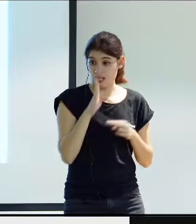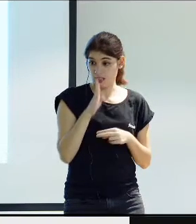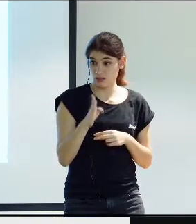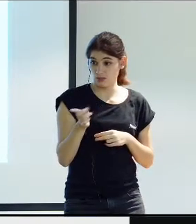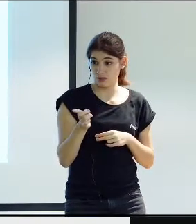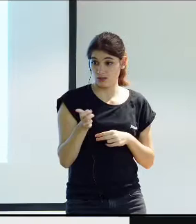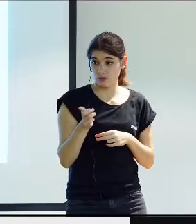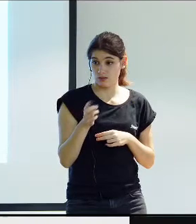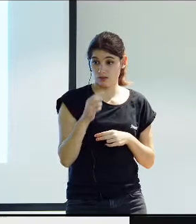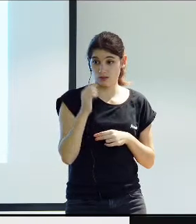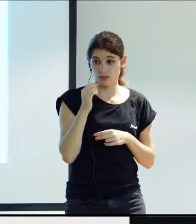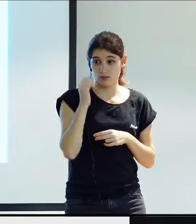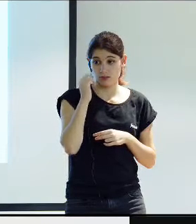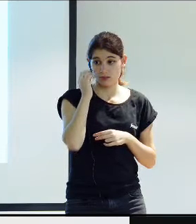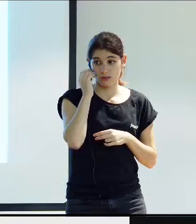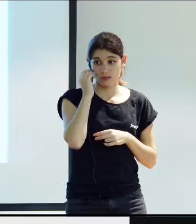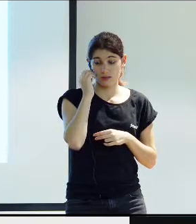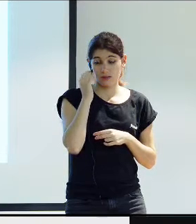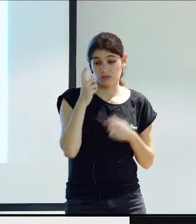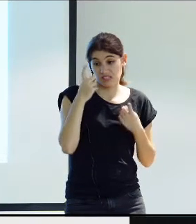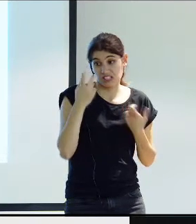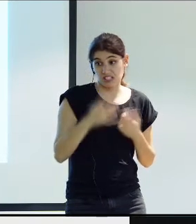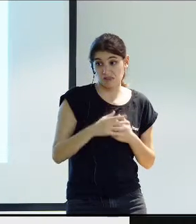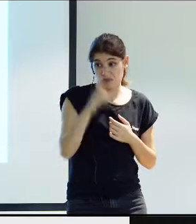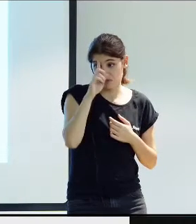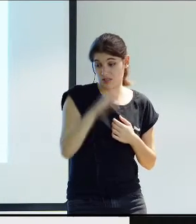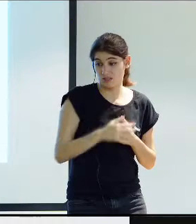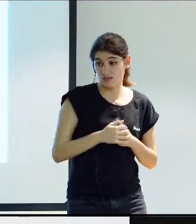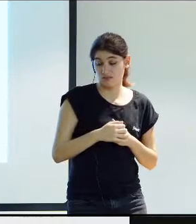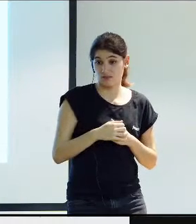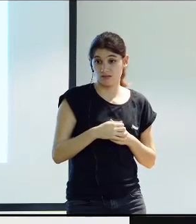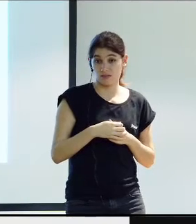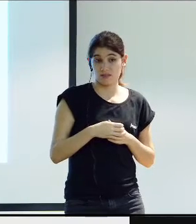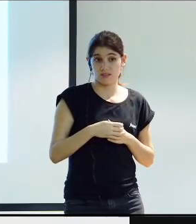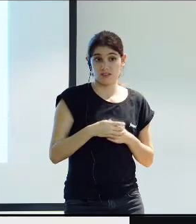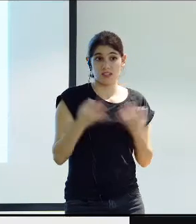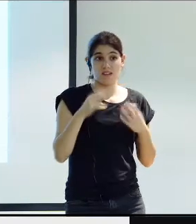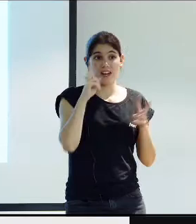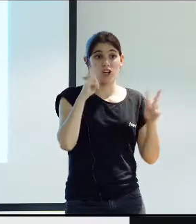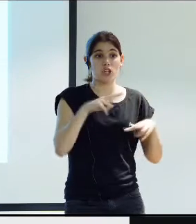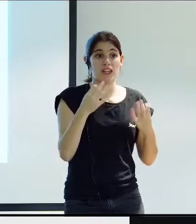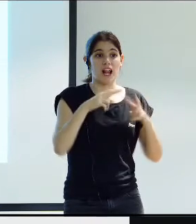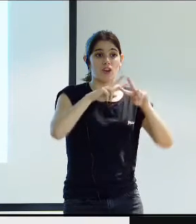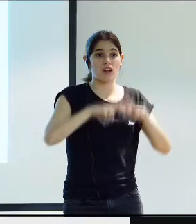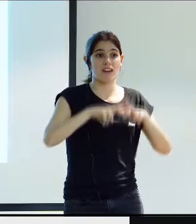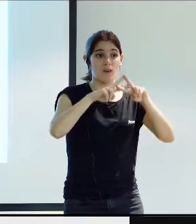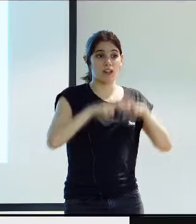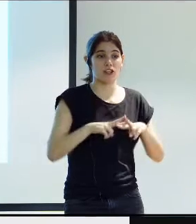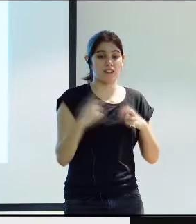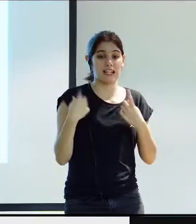recognize that there will be some kind of assessment of the needs, but the assessment should